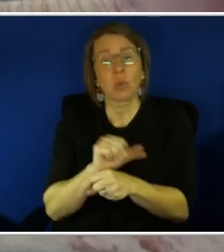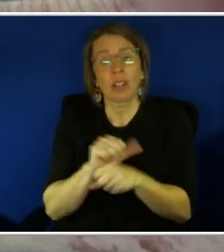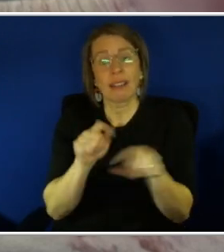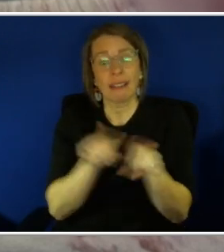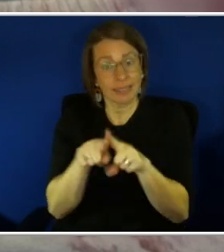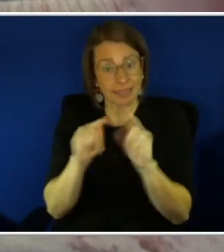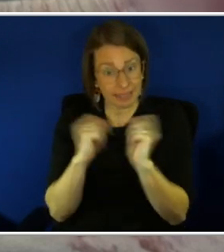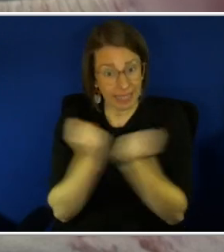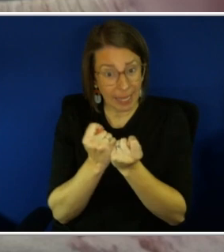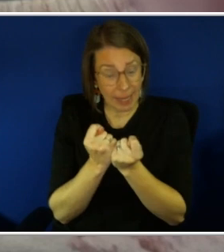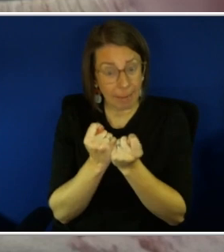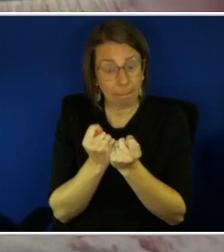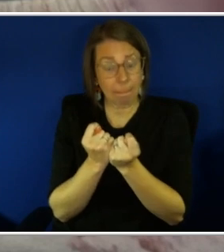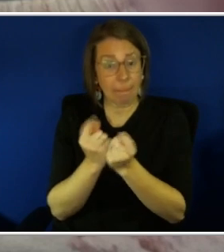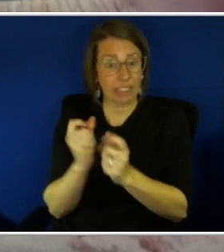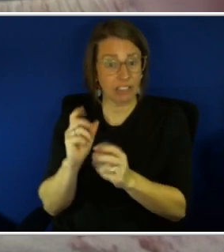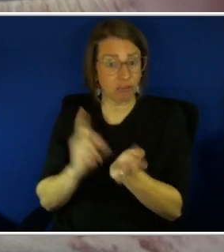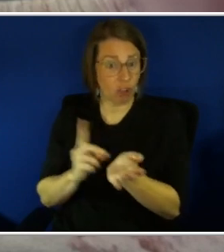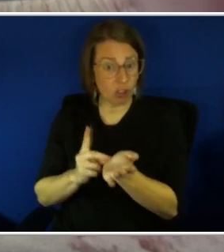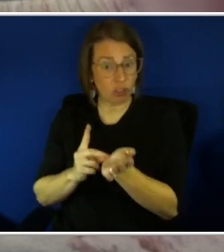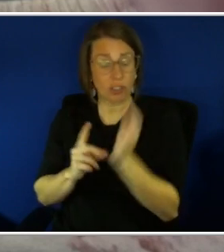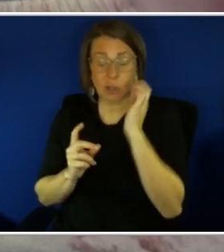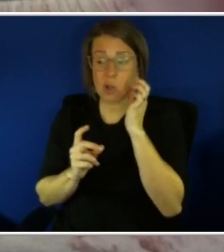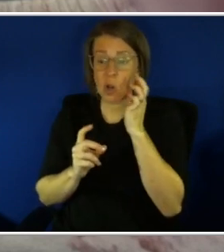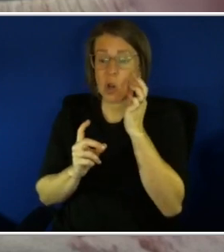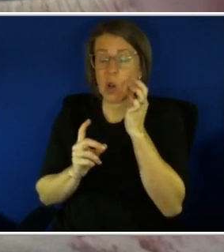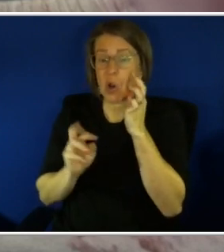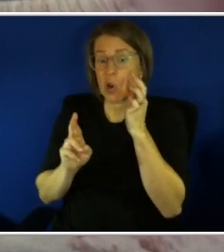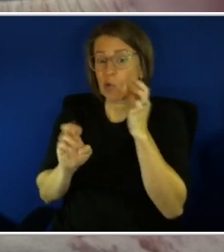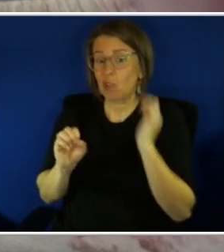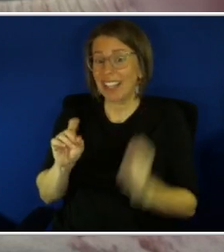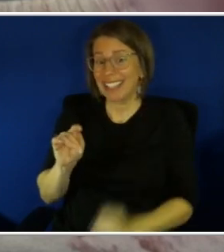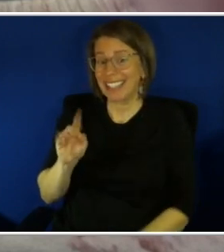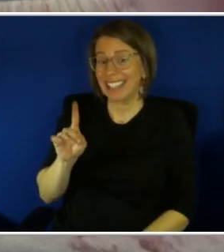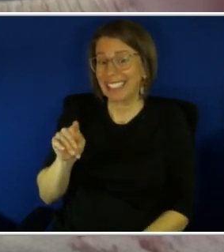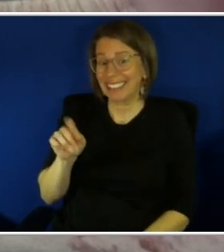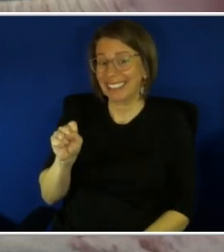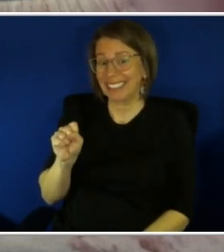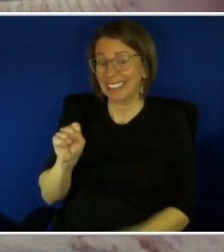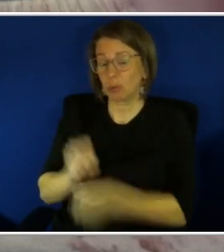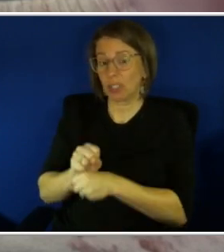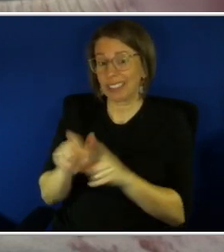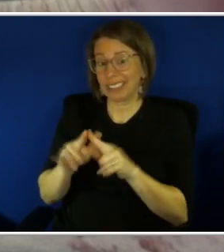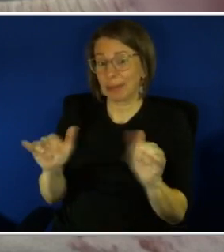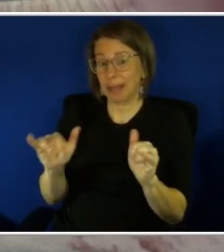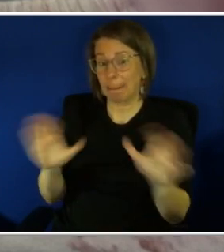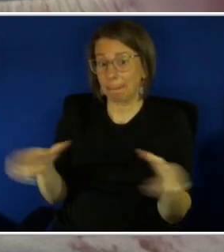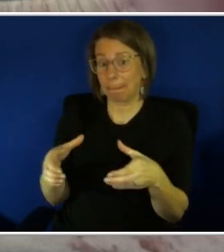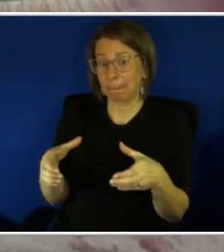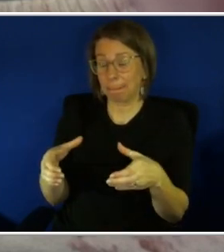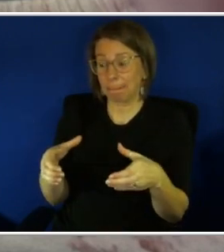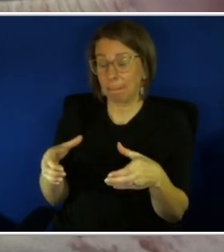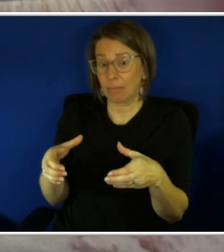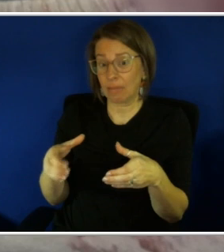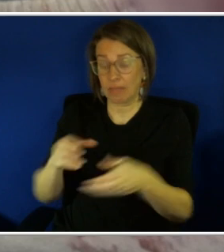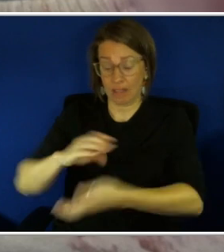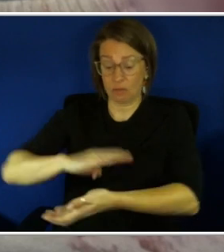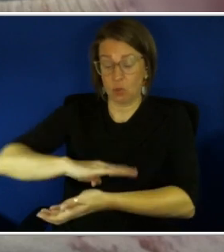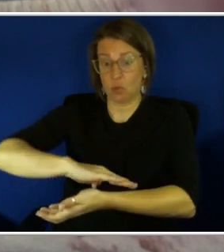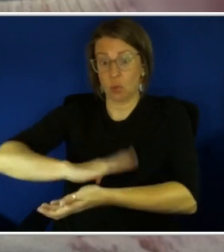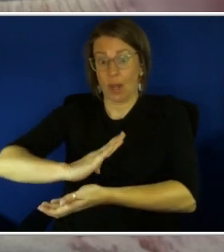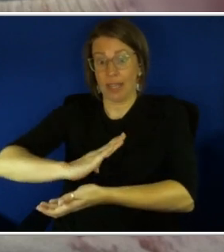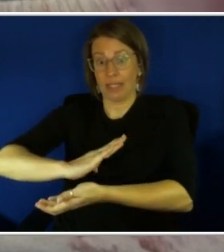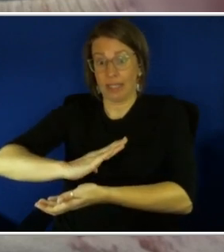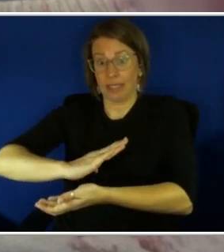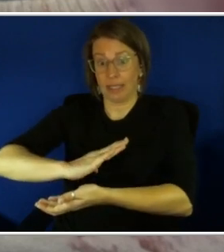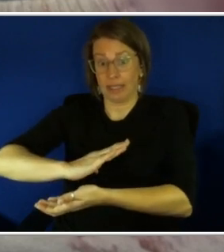were helping both work on the ankle and the arm at the same time, where you have to raise the skin, that